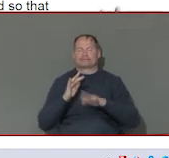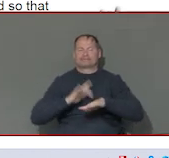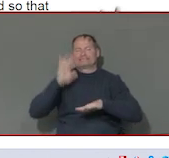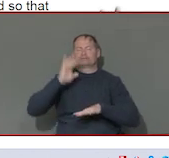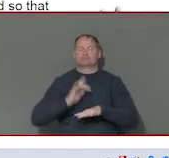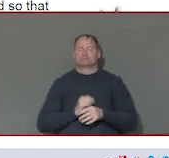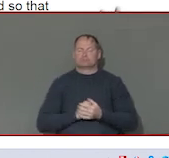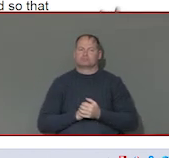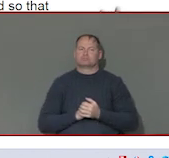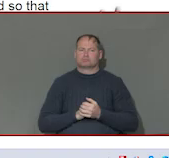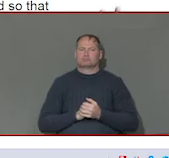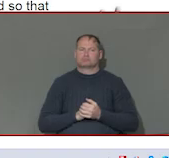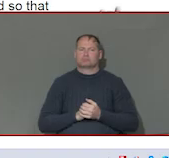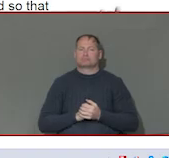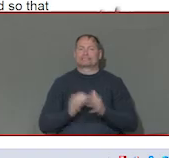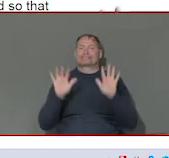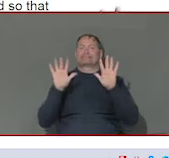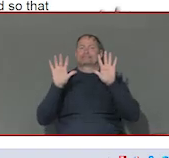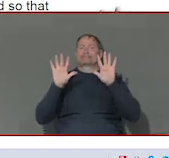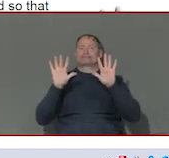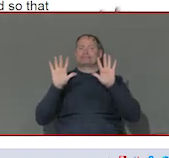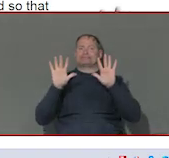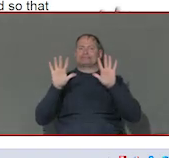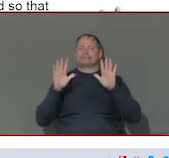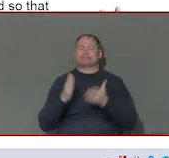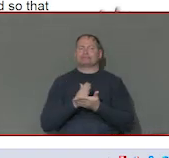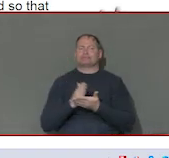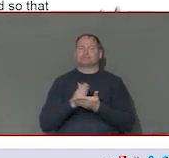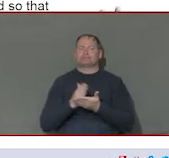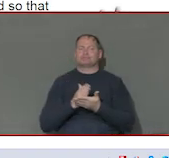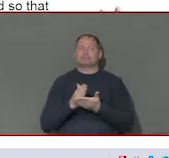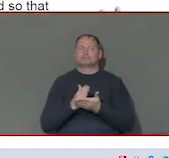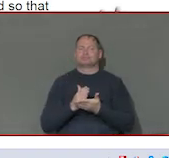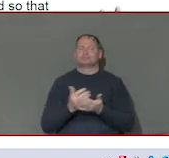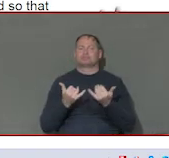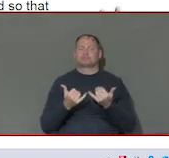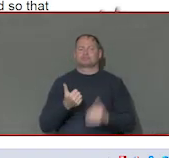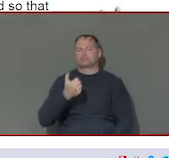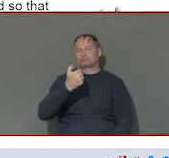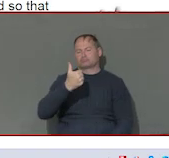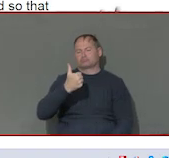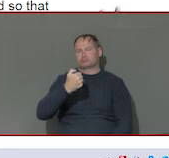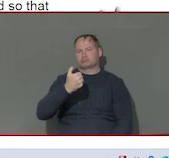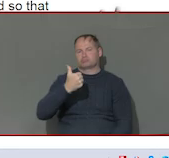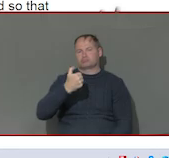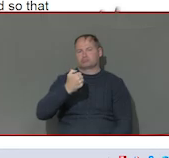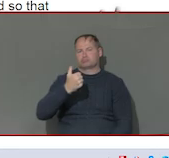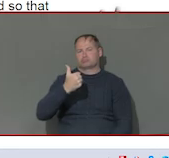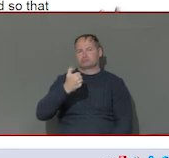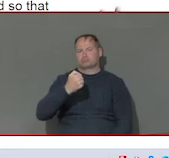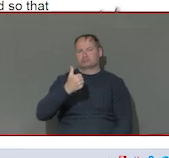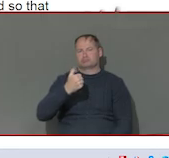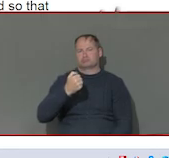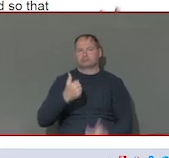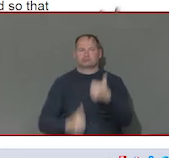Then we have the 10th characteristic that we share, which is an opposable thumb. We all know what is an